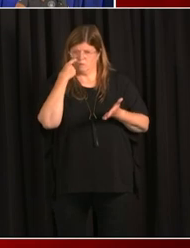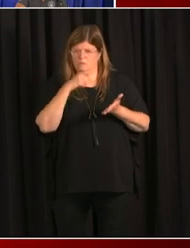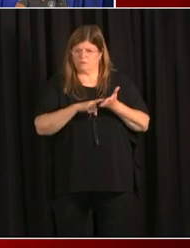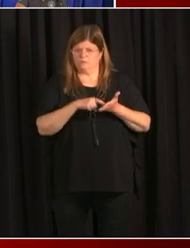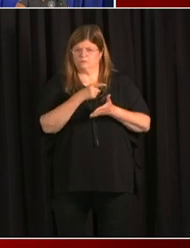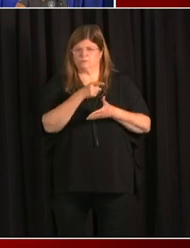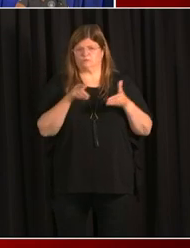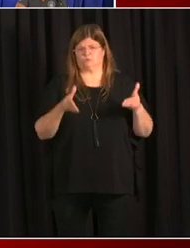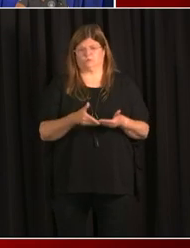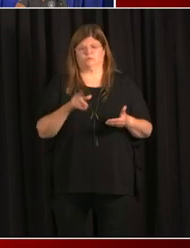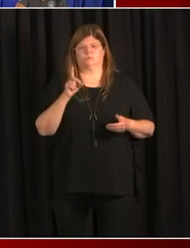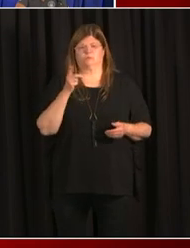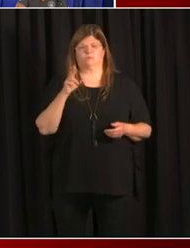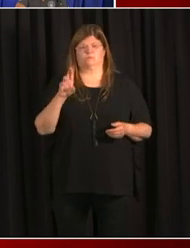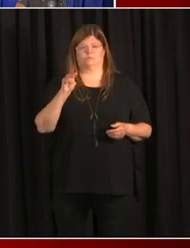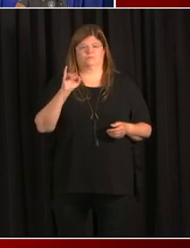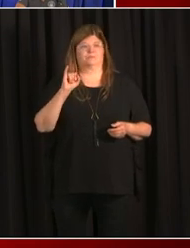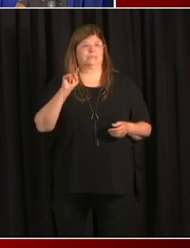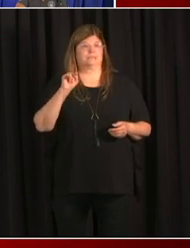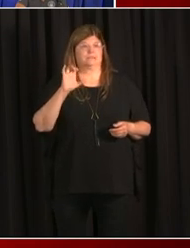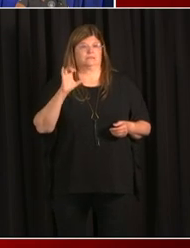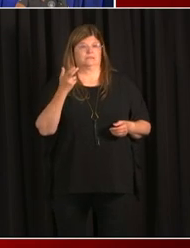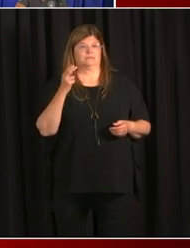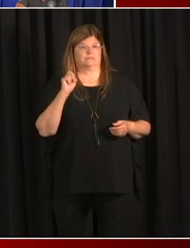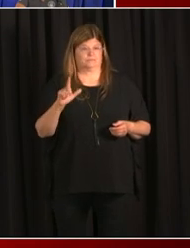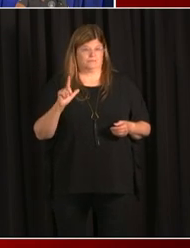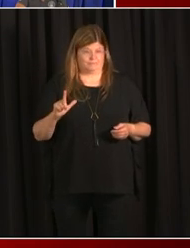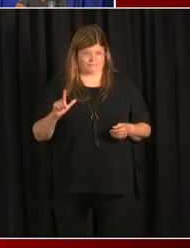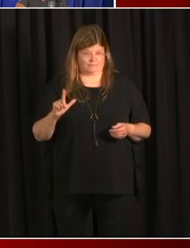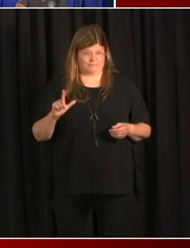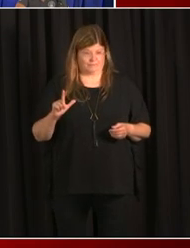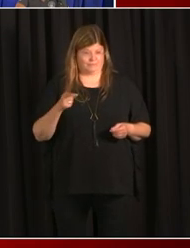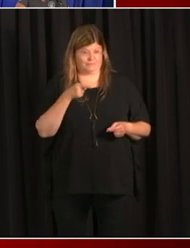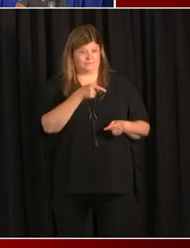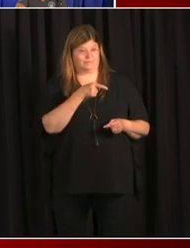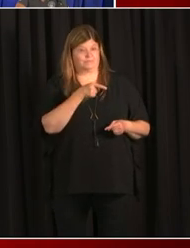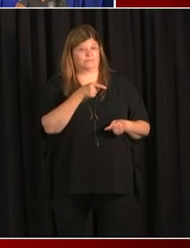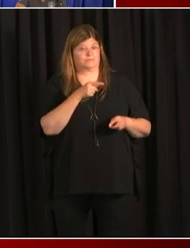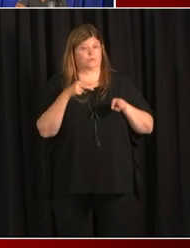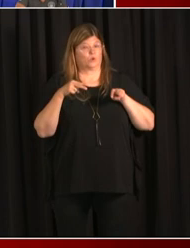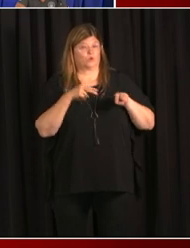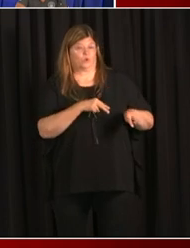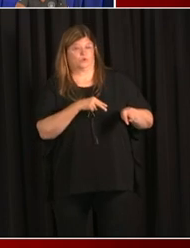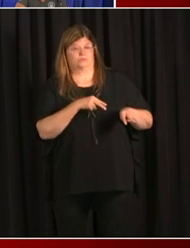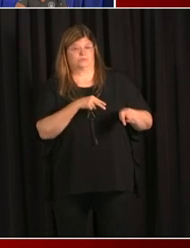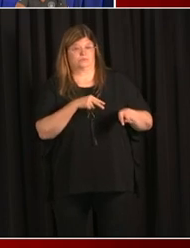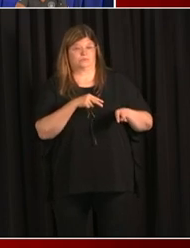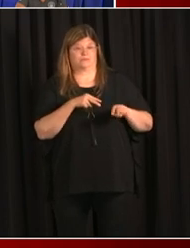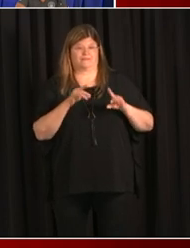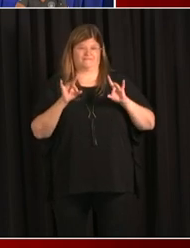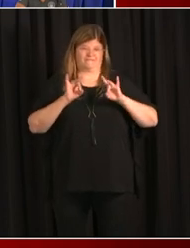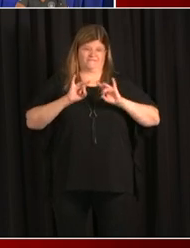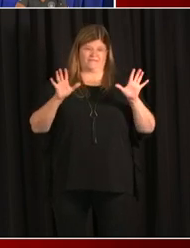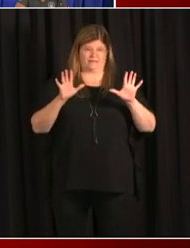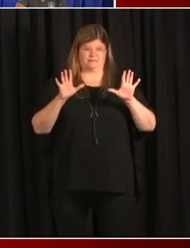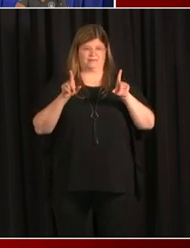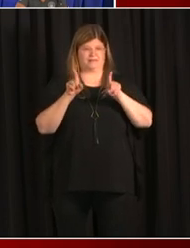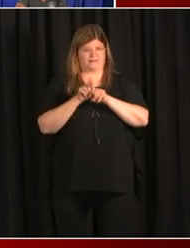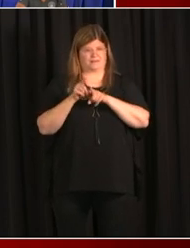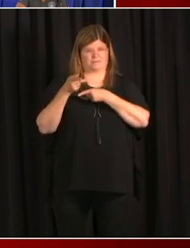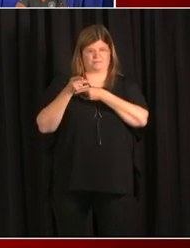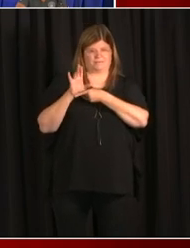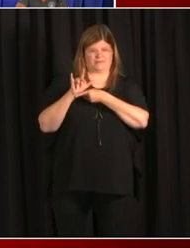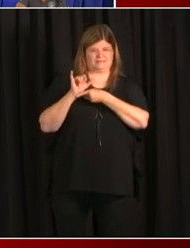Dr. Mitchell, Yes. and in that you said that he looked at violence as a public health